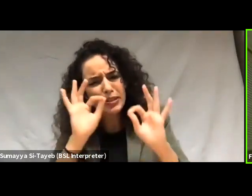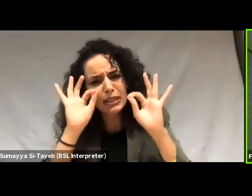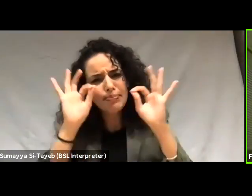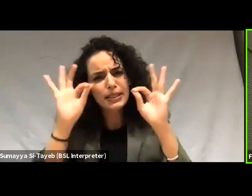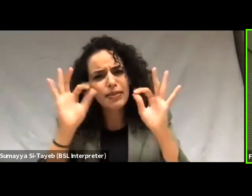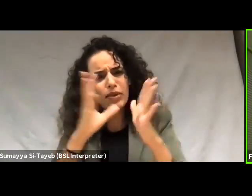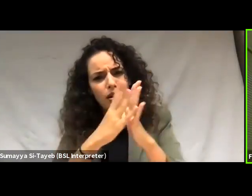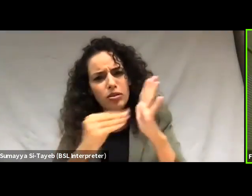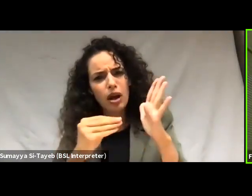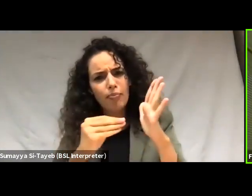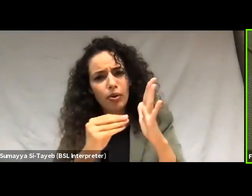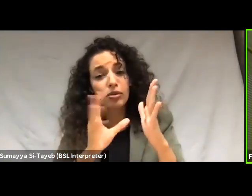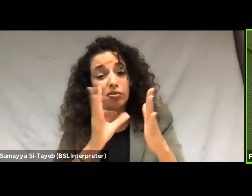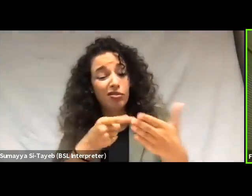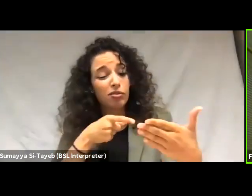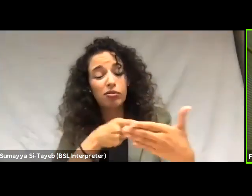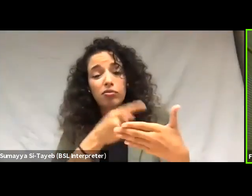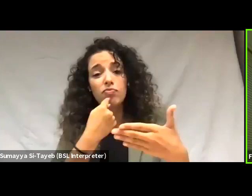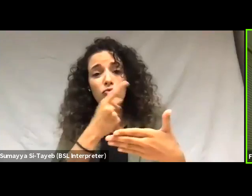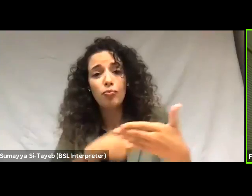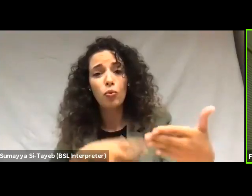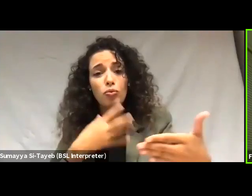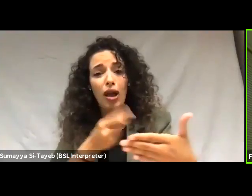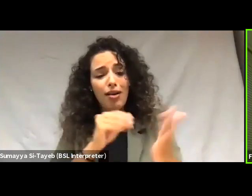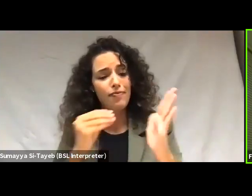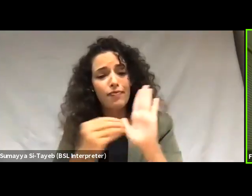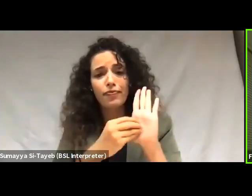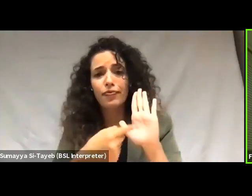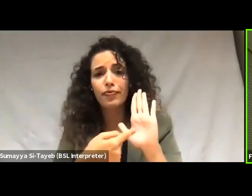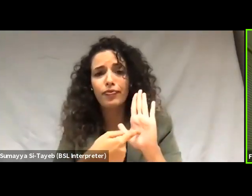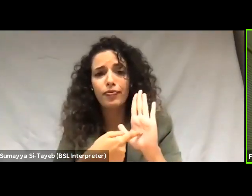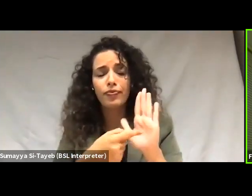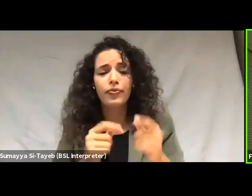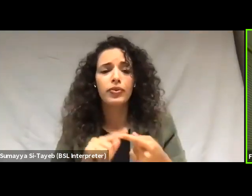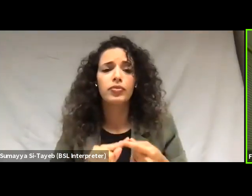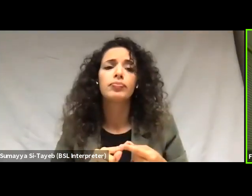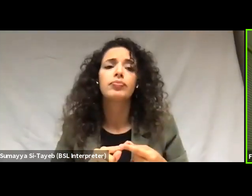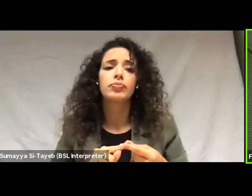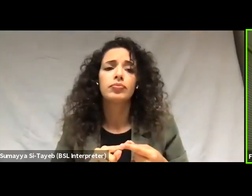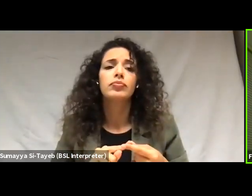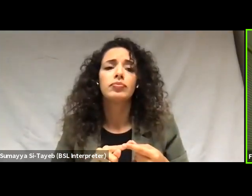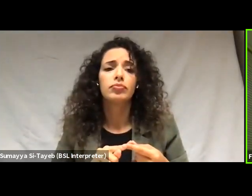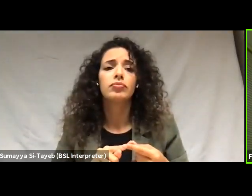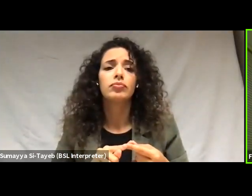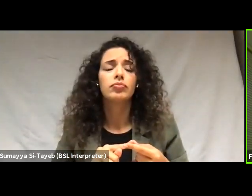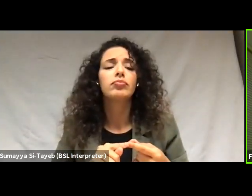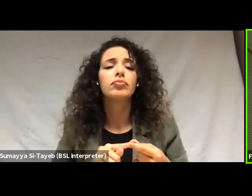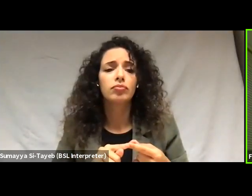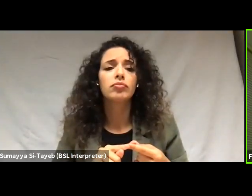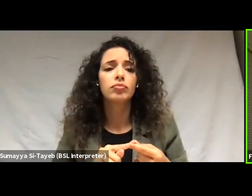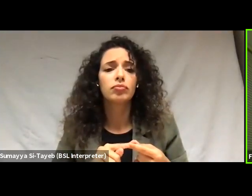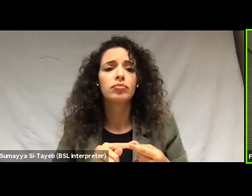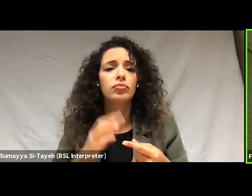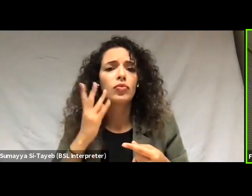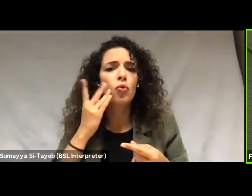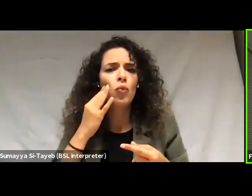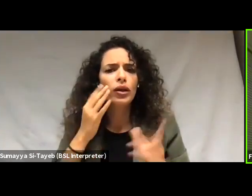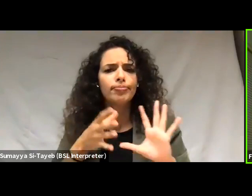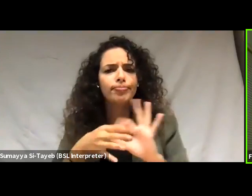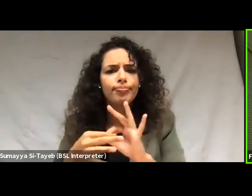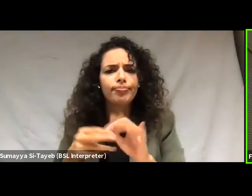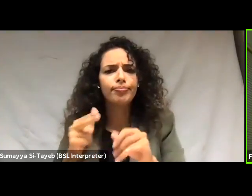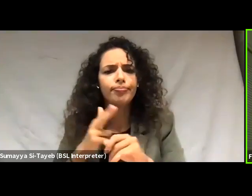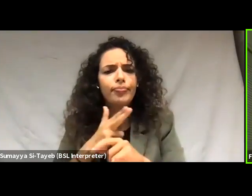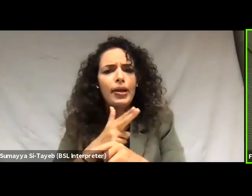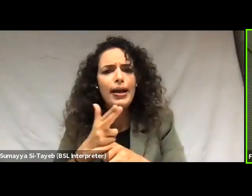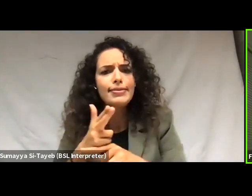report, especially when it's to do with attacks that haven't come to fruition, where the security